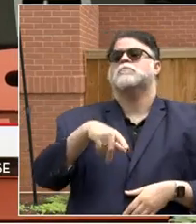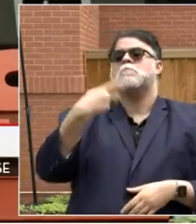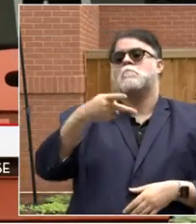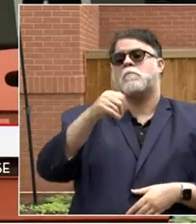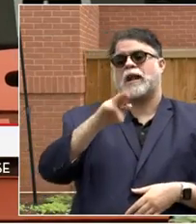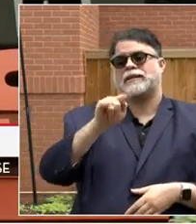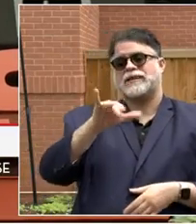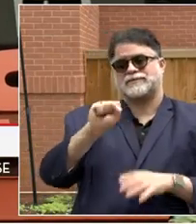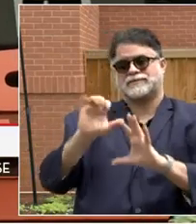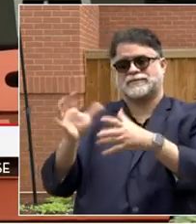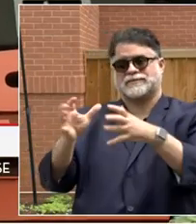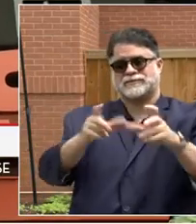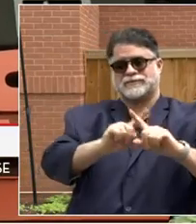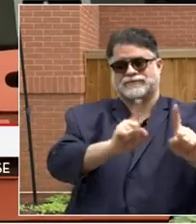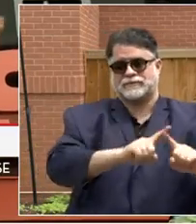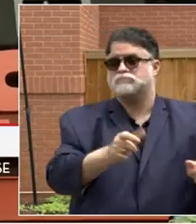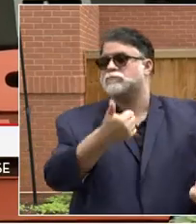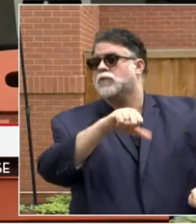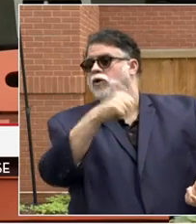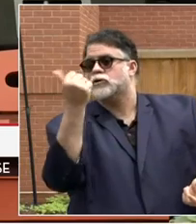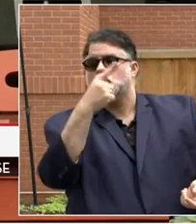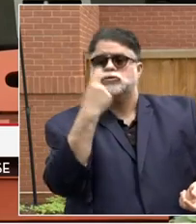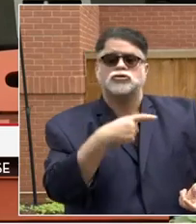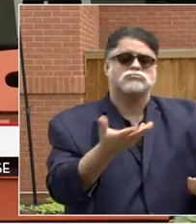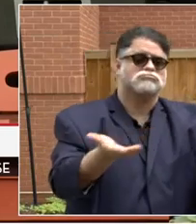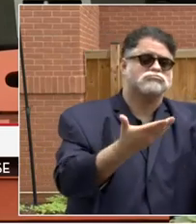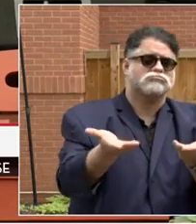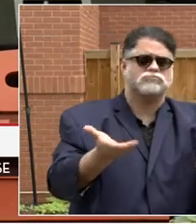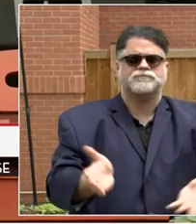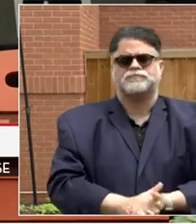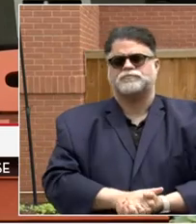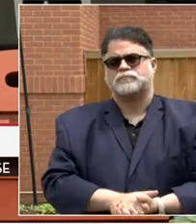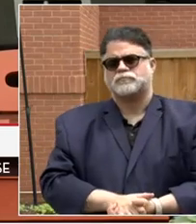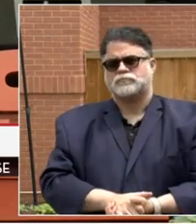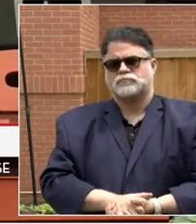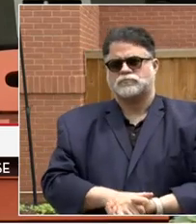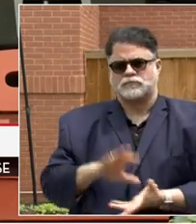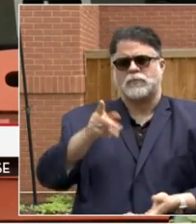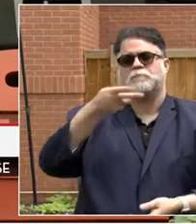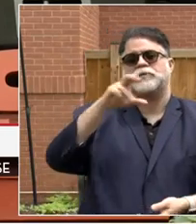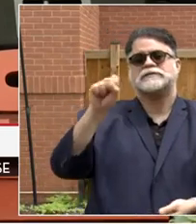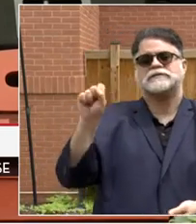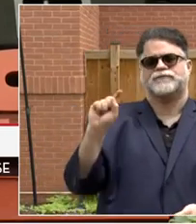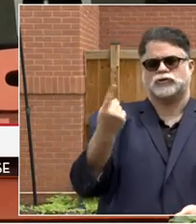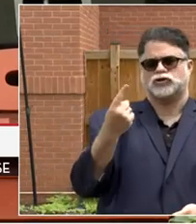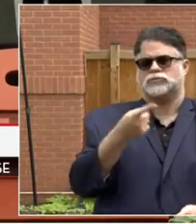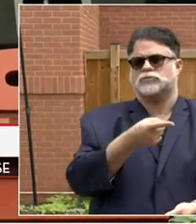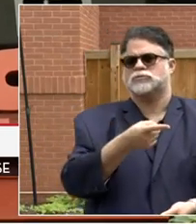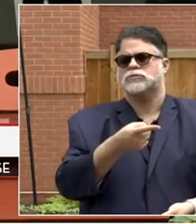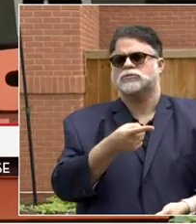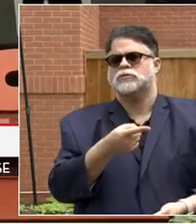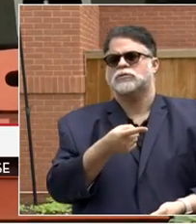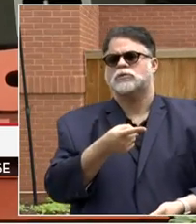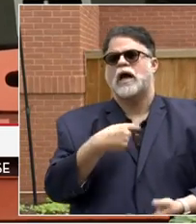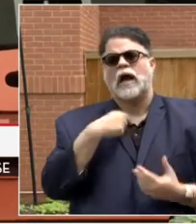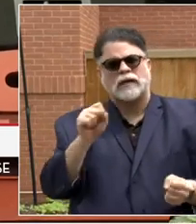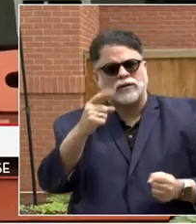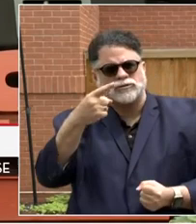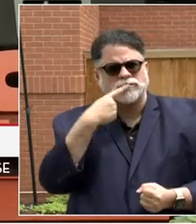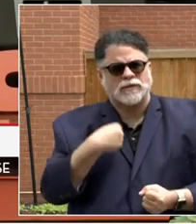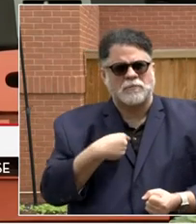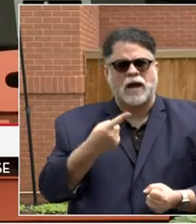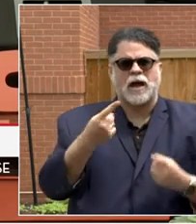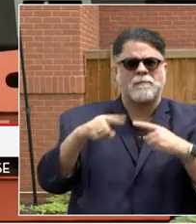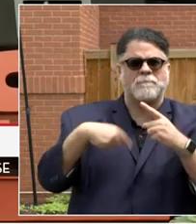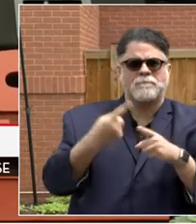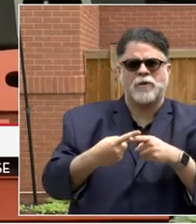Any other questions? Yes. No, I'm going to take press questions first. What more can you tell us about the public awareness campaign for